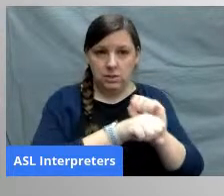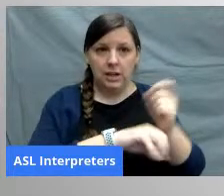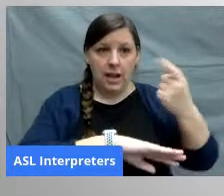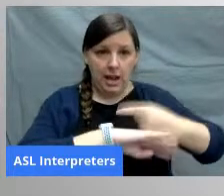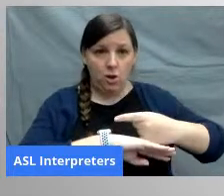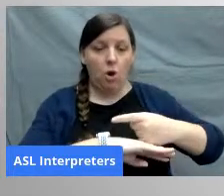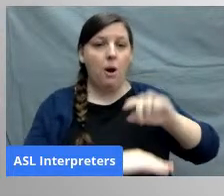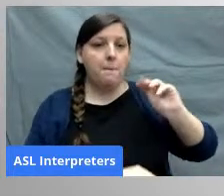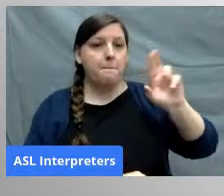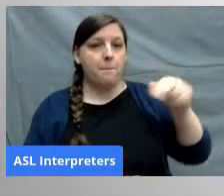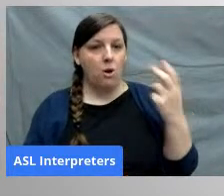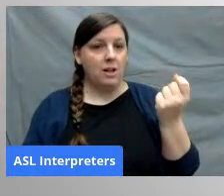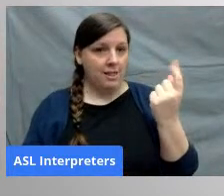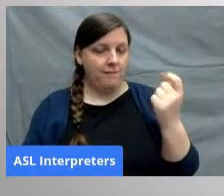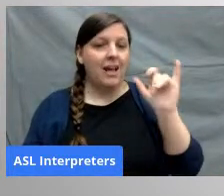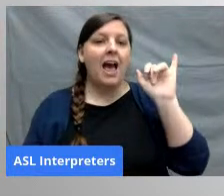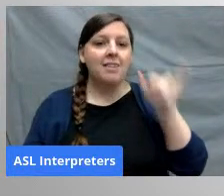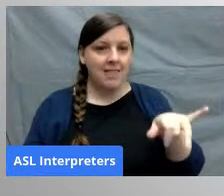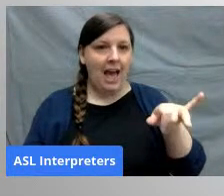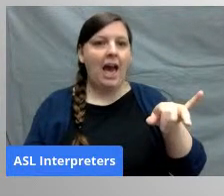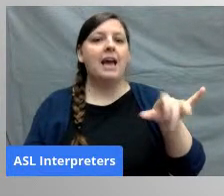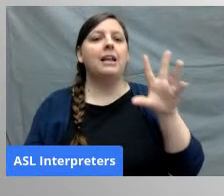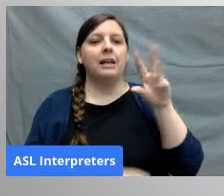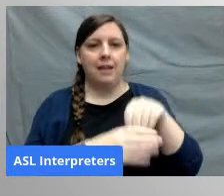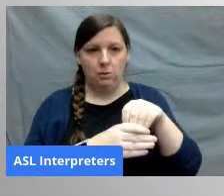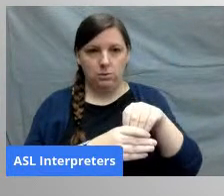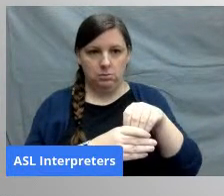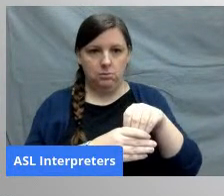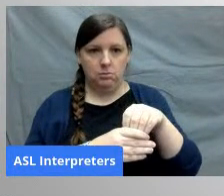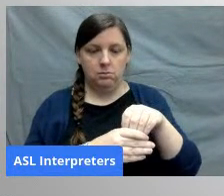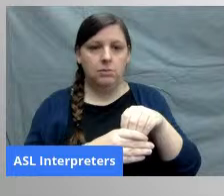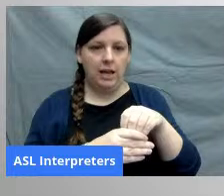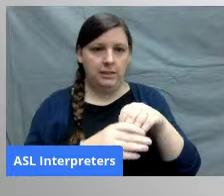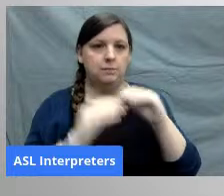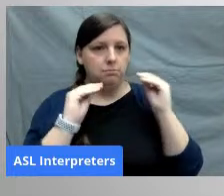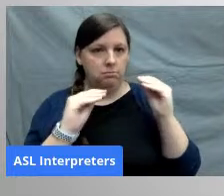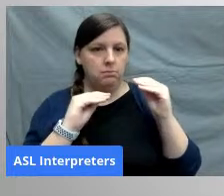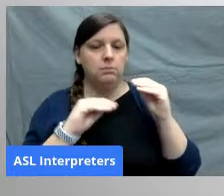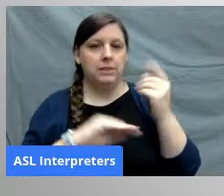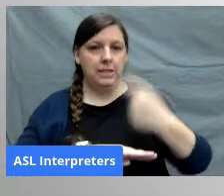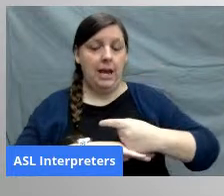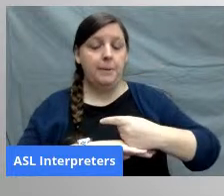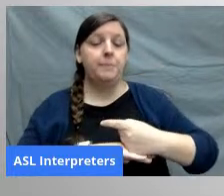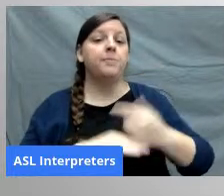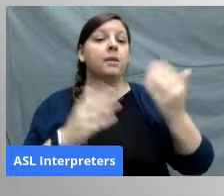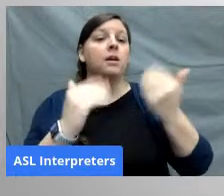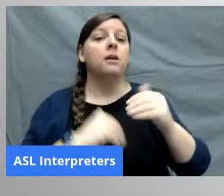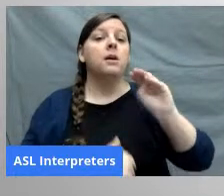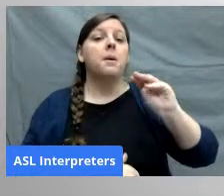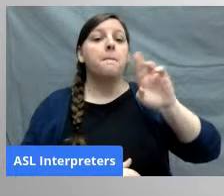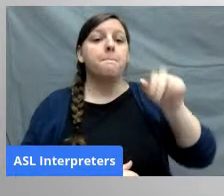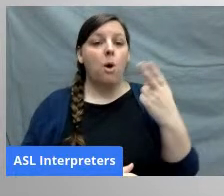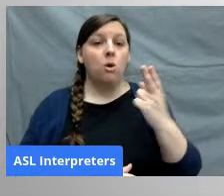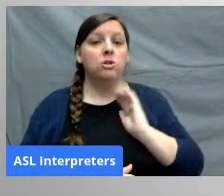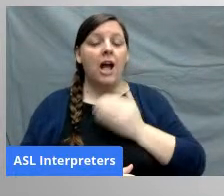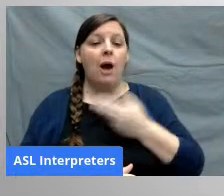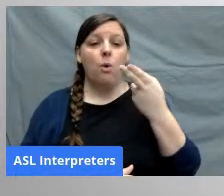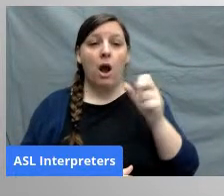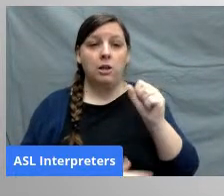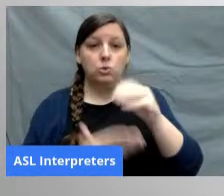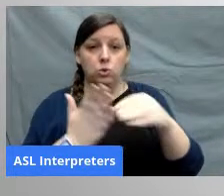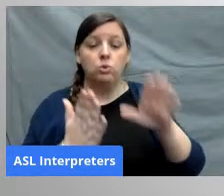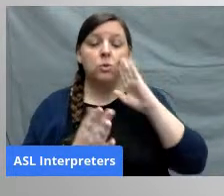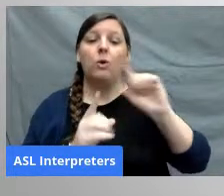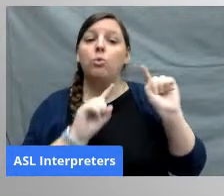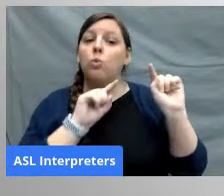as a day for them. Oh. In March, our high school students will actually go to school